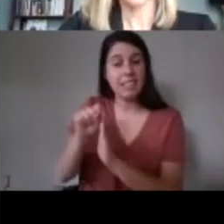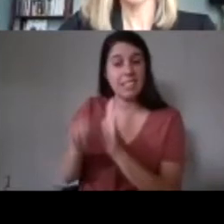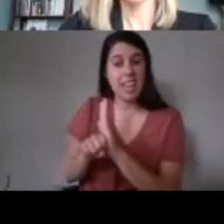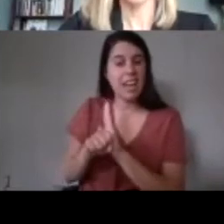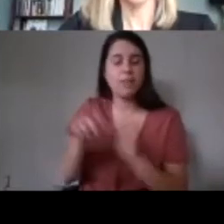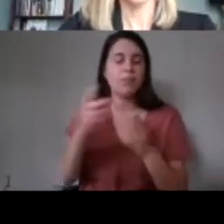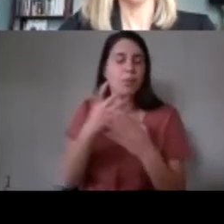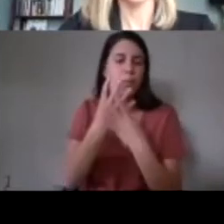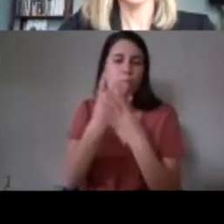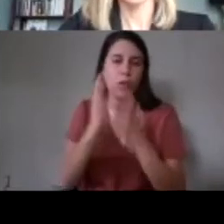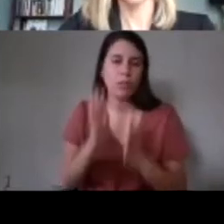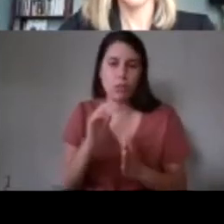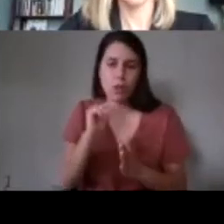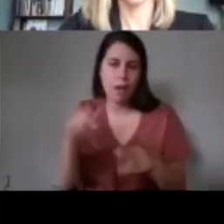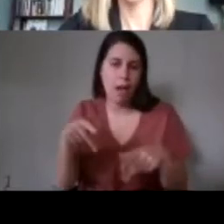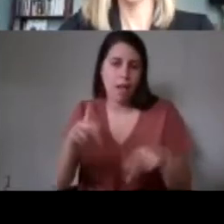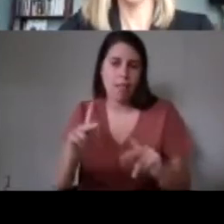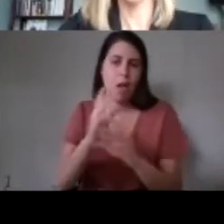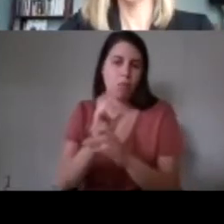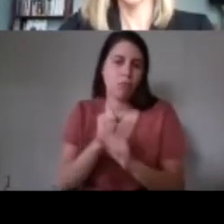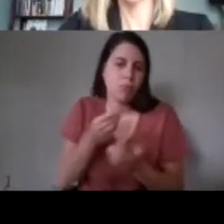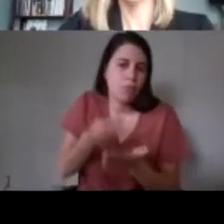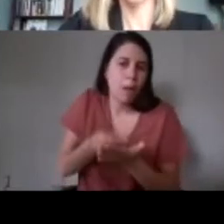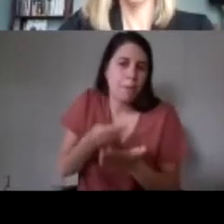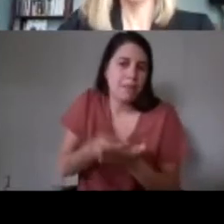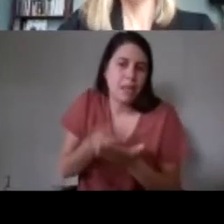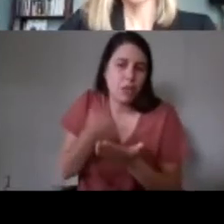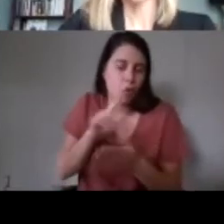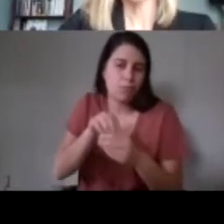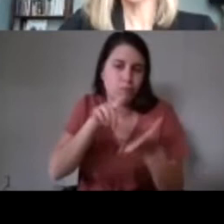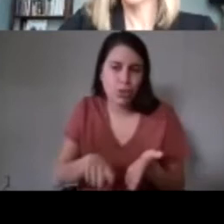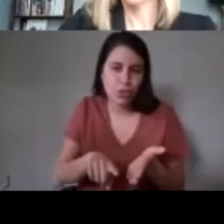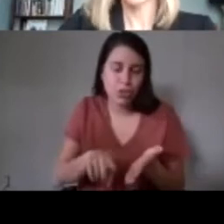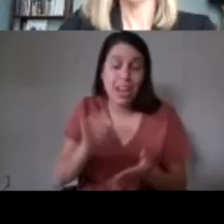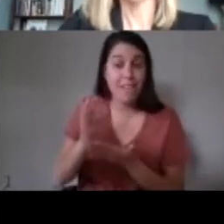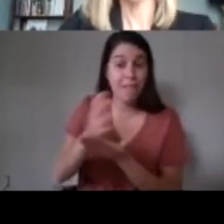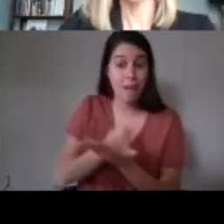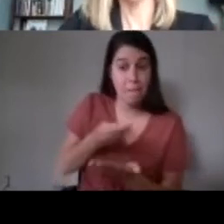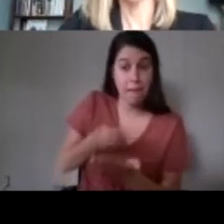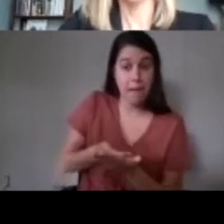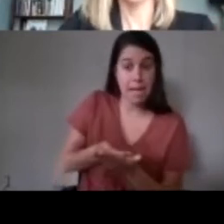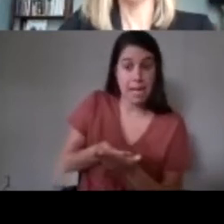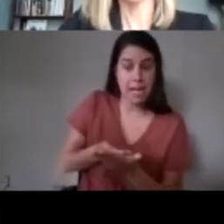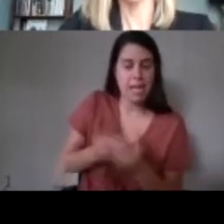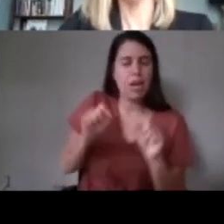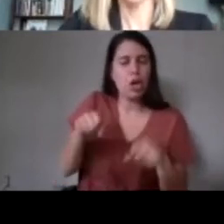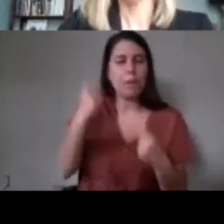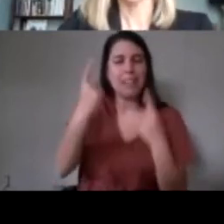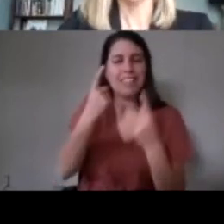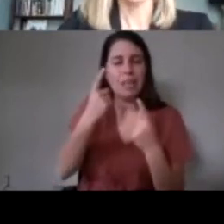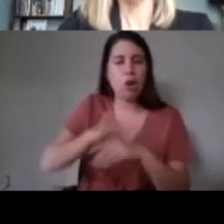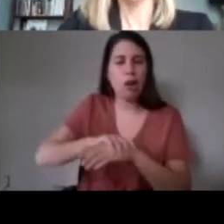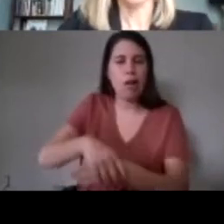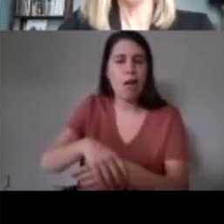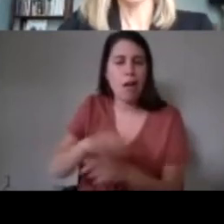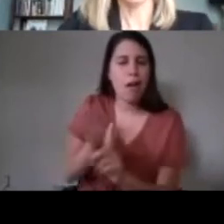any compensation for participating in studies, as that could be potentially considered to be coercive. So